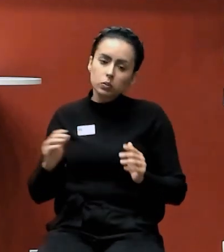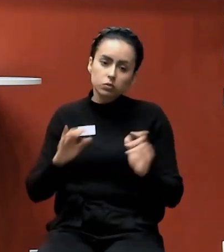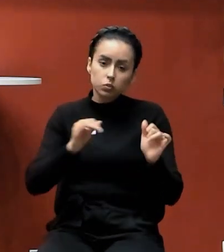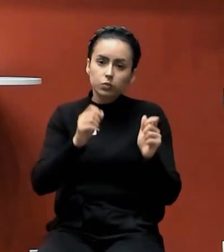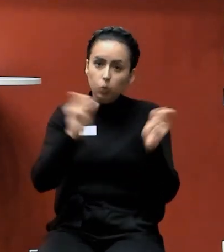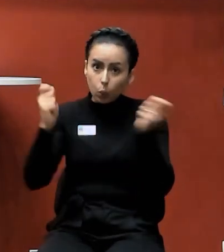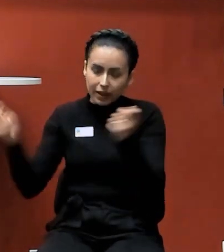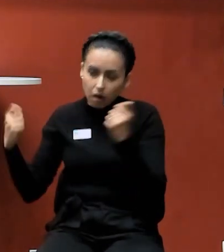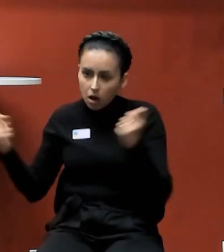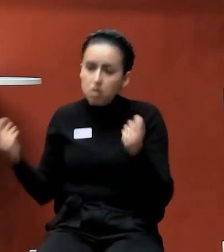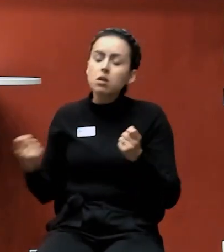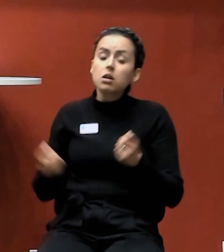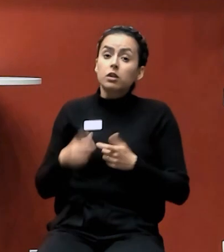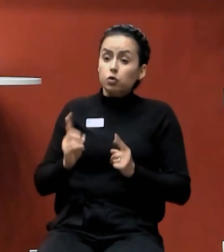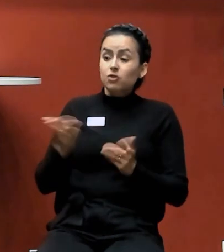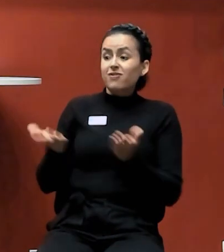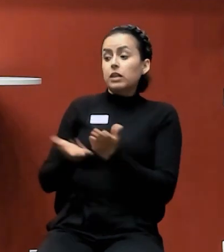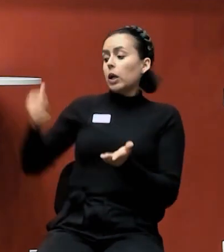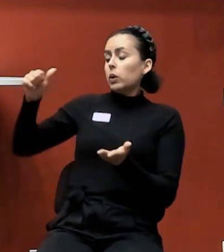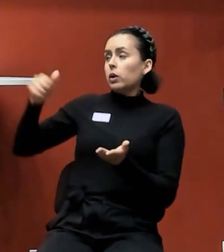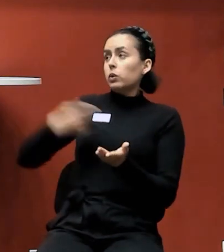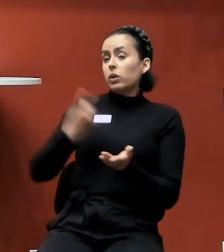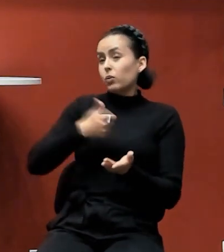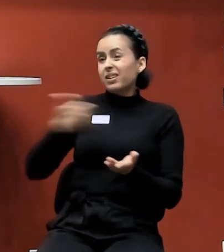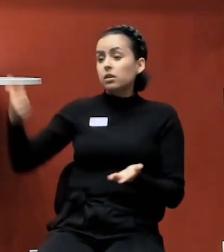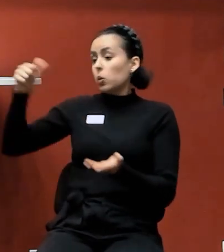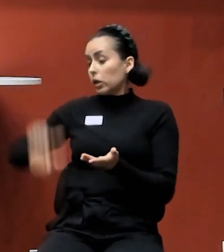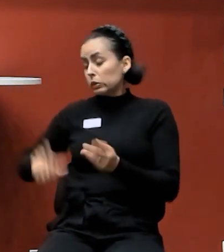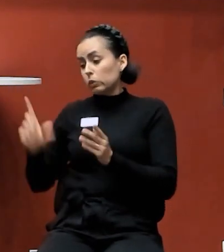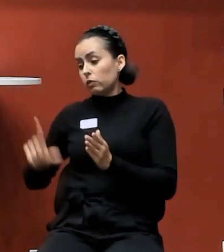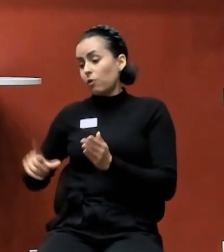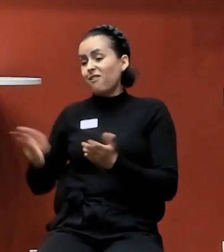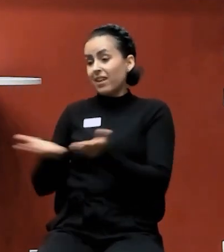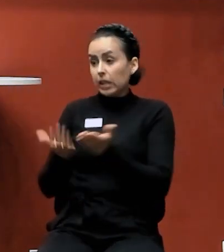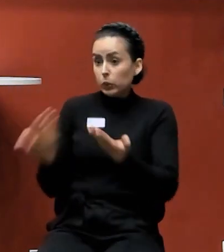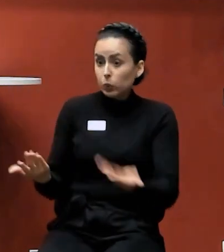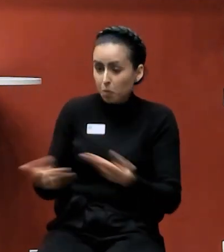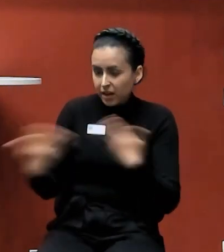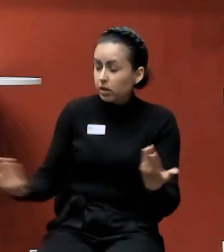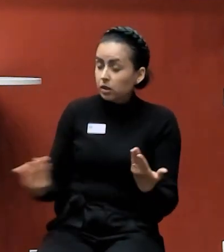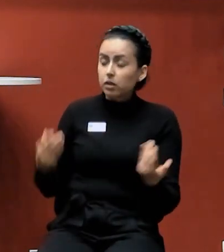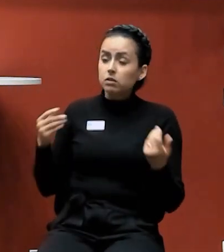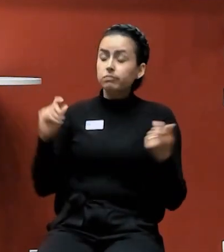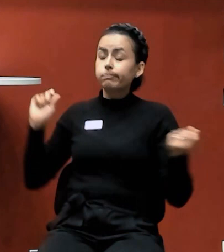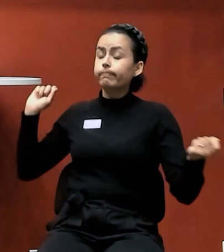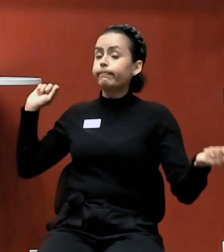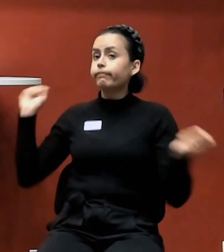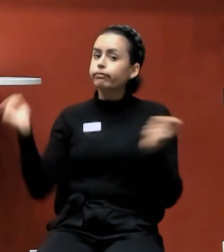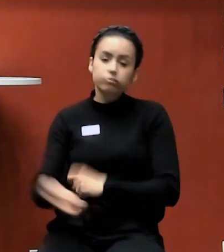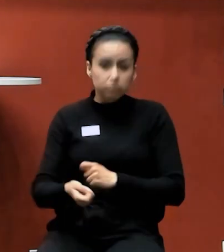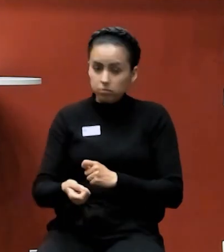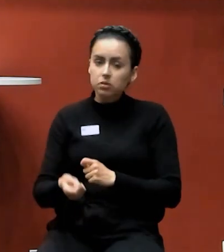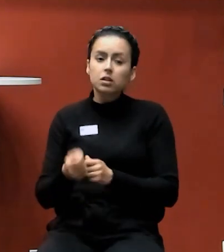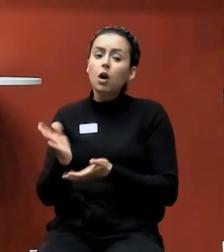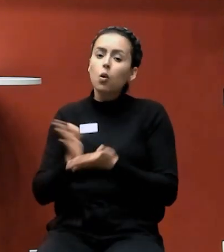were 1990, it's a huge change, huge. Yeah. Right. And there are some places that have moved forward and